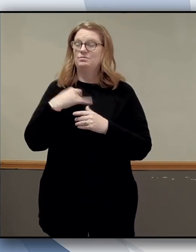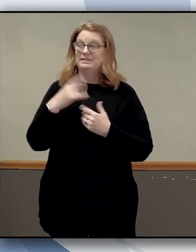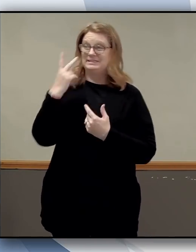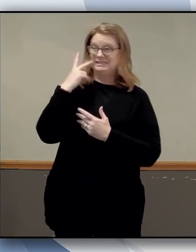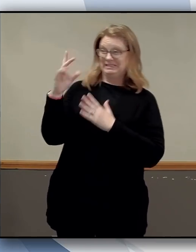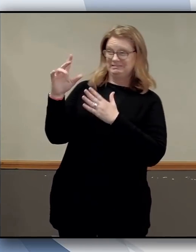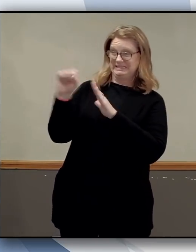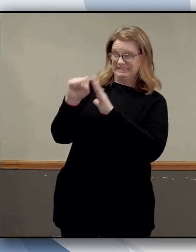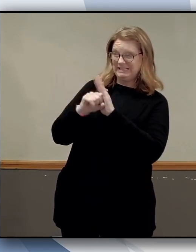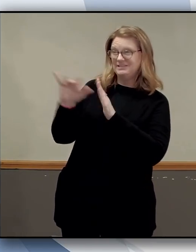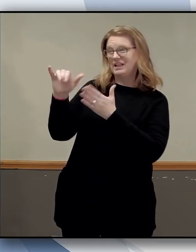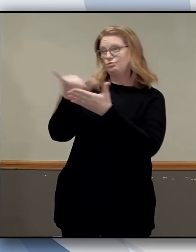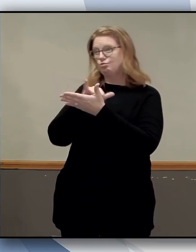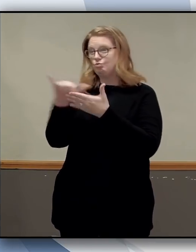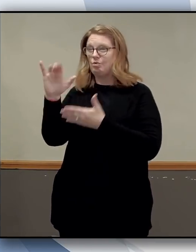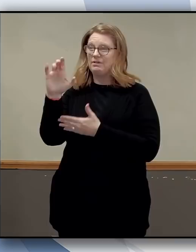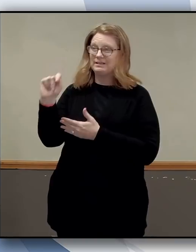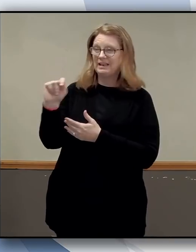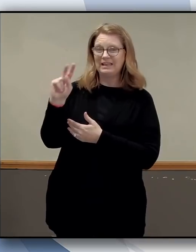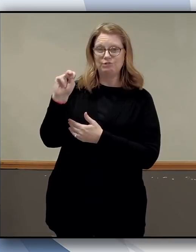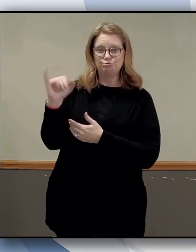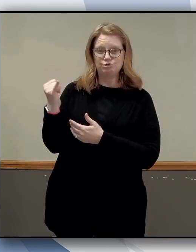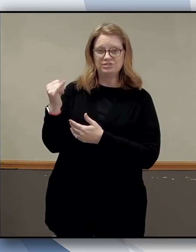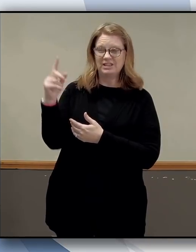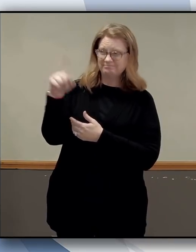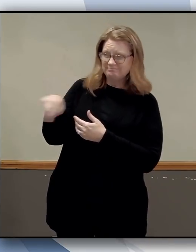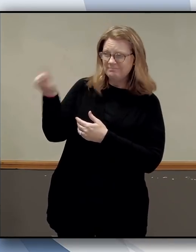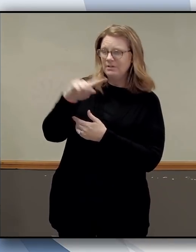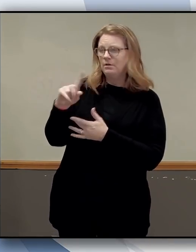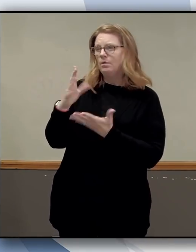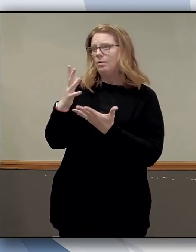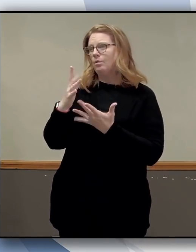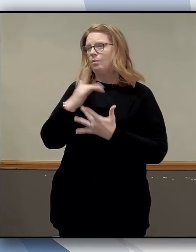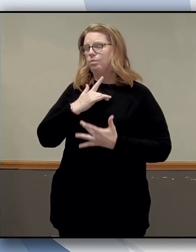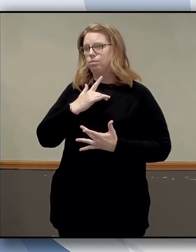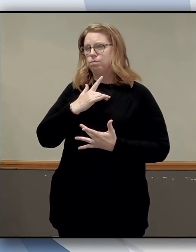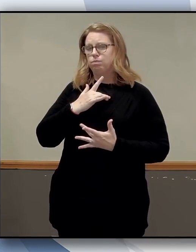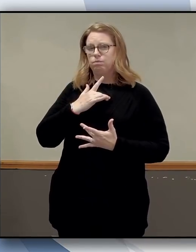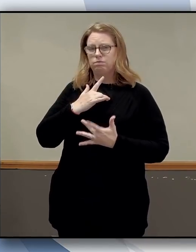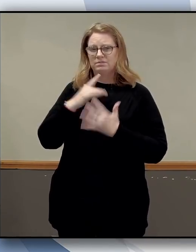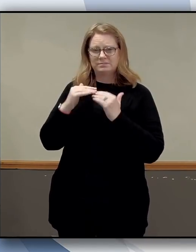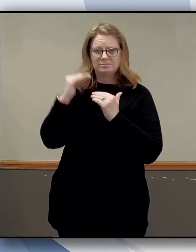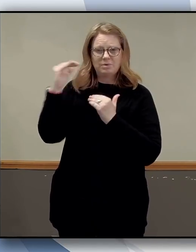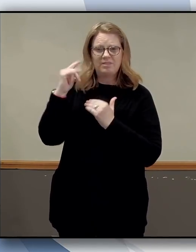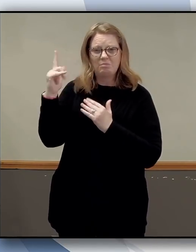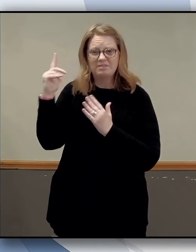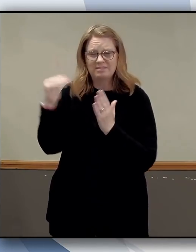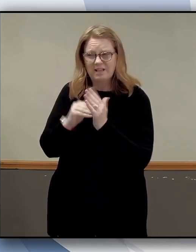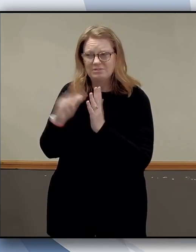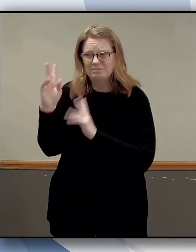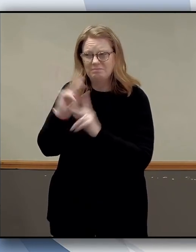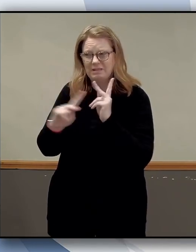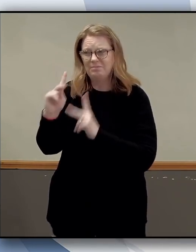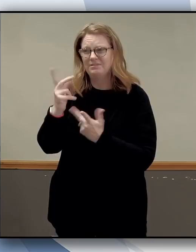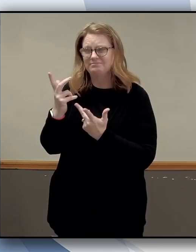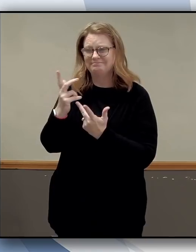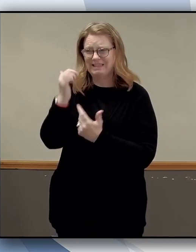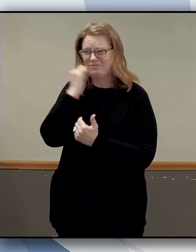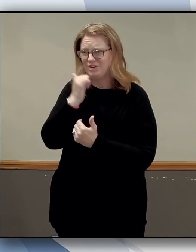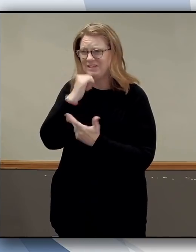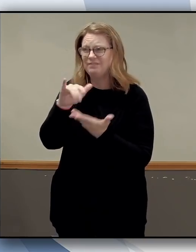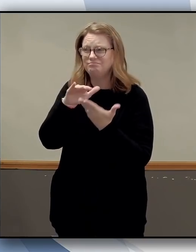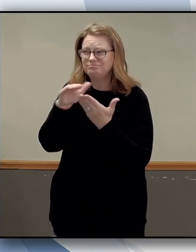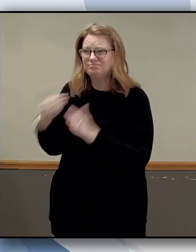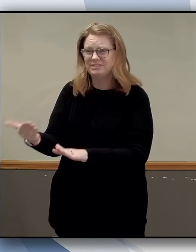as New York and Connecticut and New Jersey heartbreakingly lose more than 1,000 citizens a day during